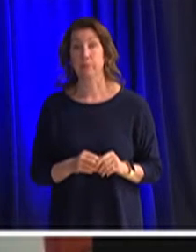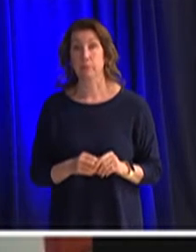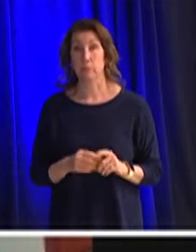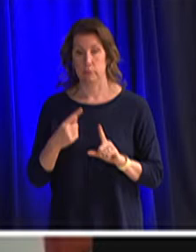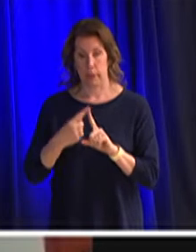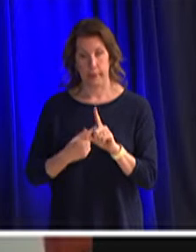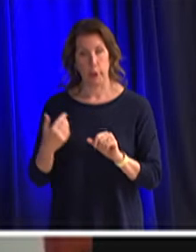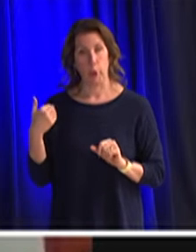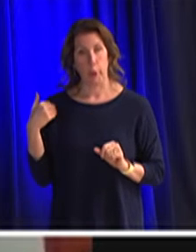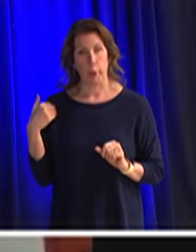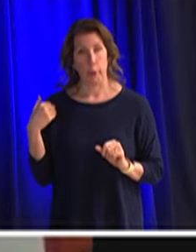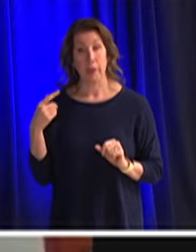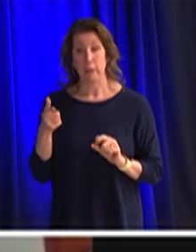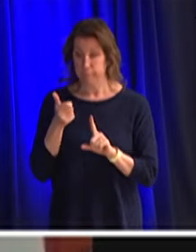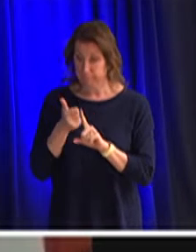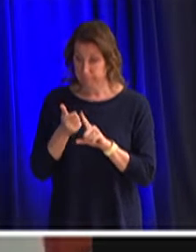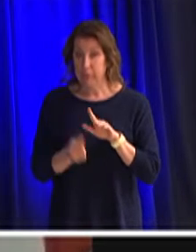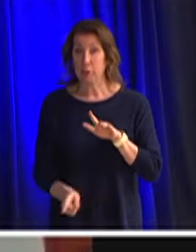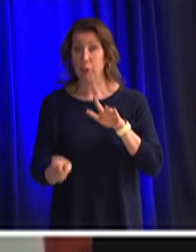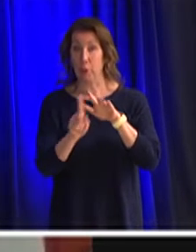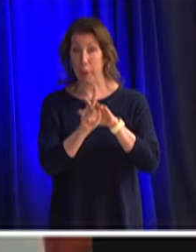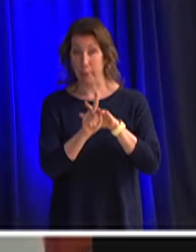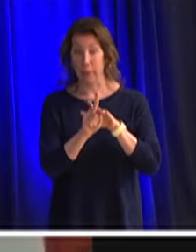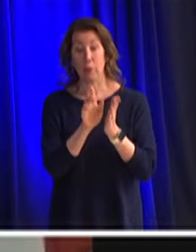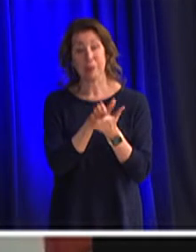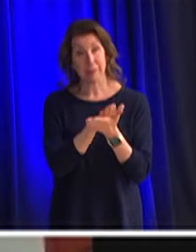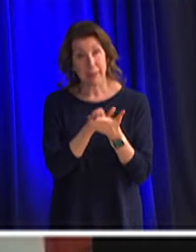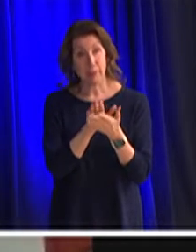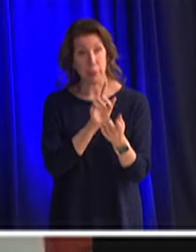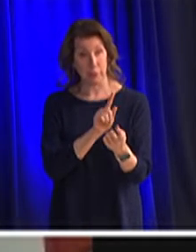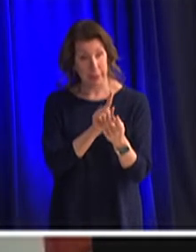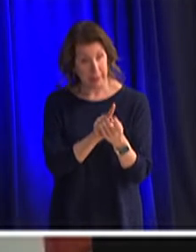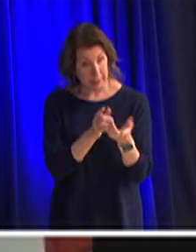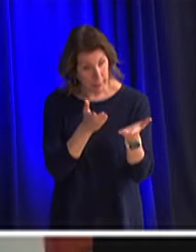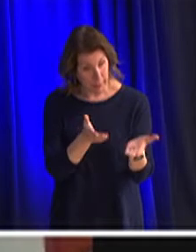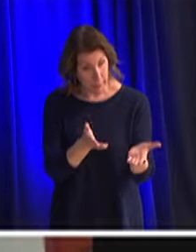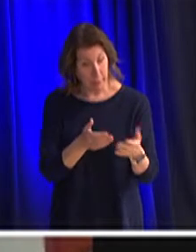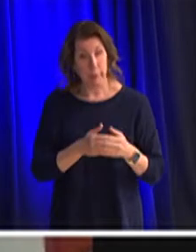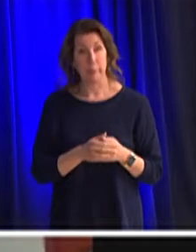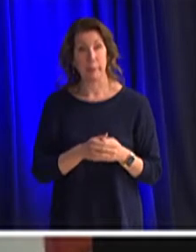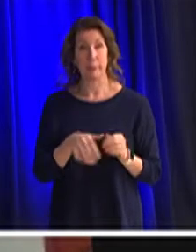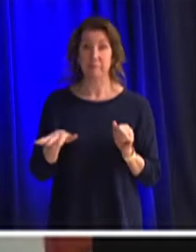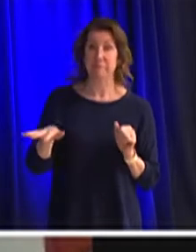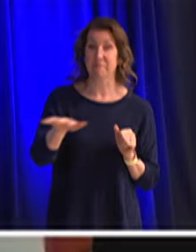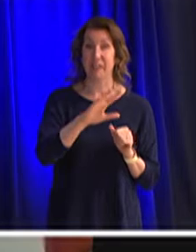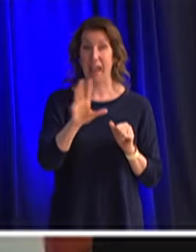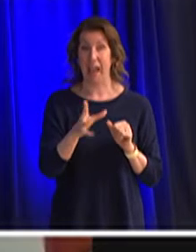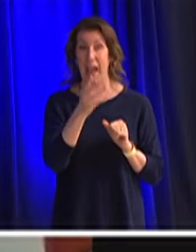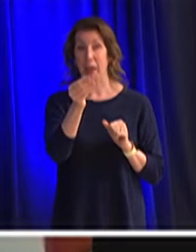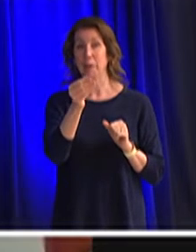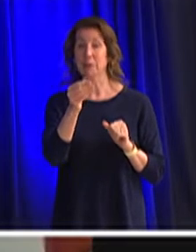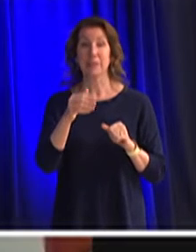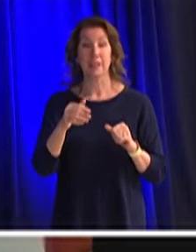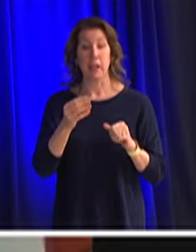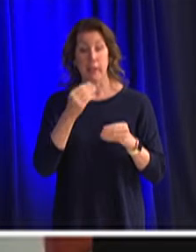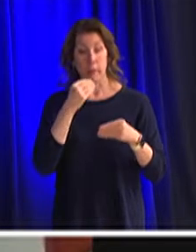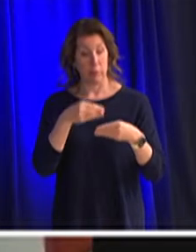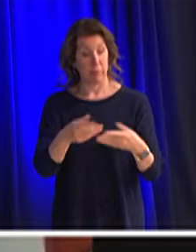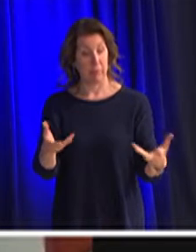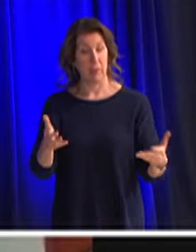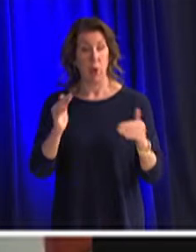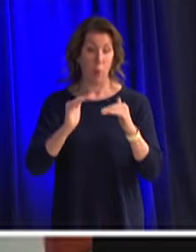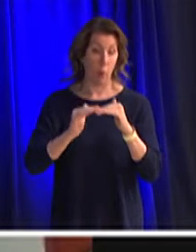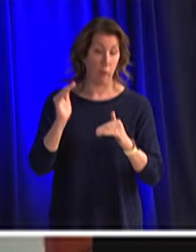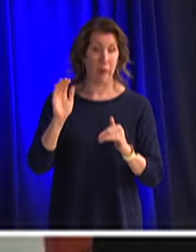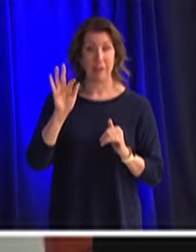last month. Again, he made a personal appearance, and it was nice to meet him out in the field. The food drive distributed more than 900 food